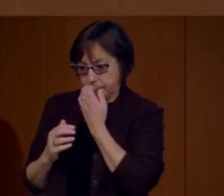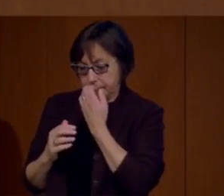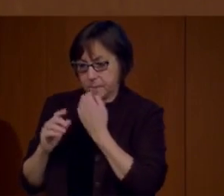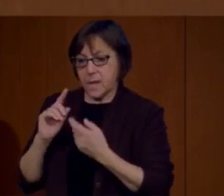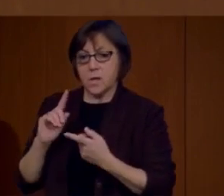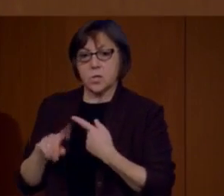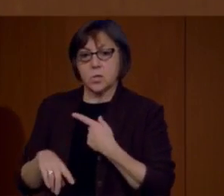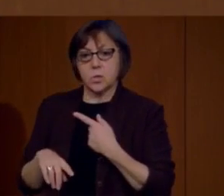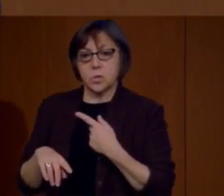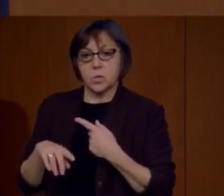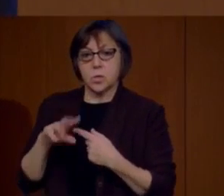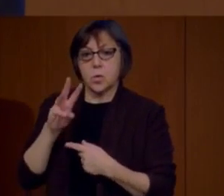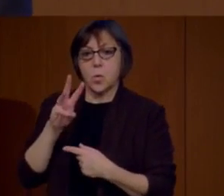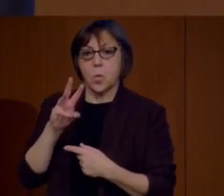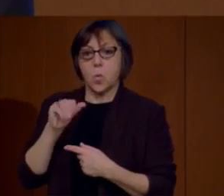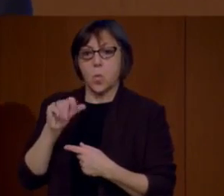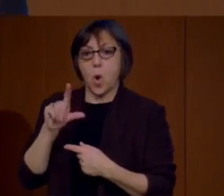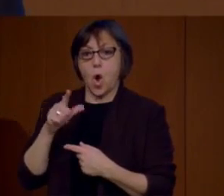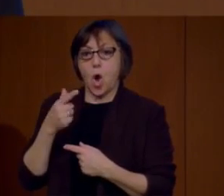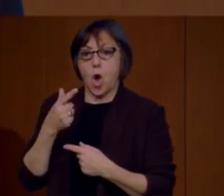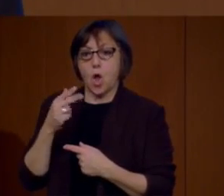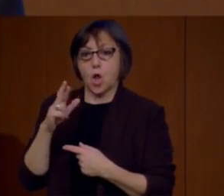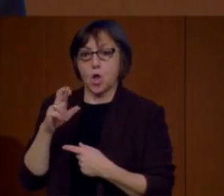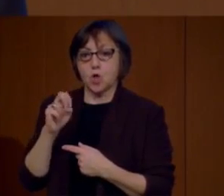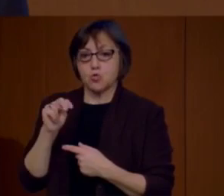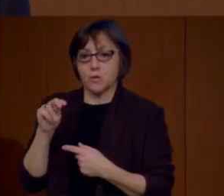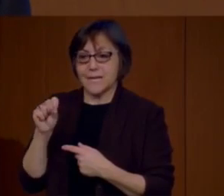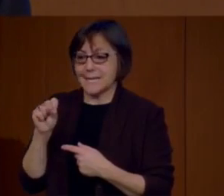to the Walgreens